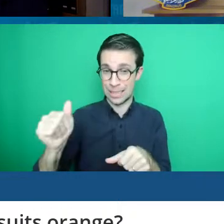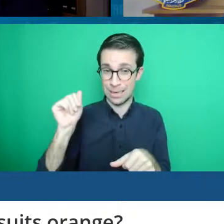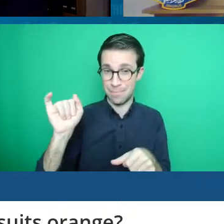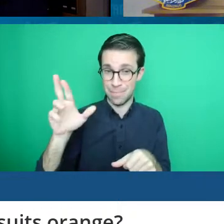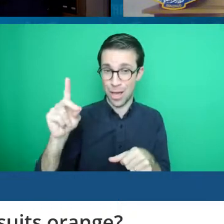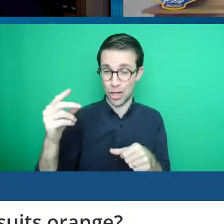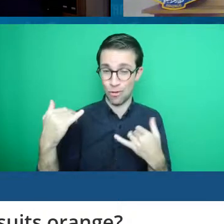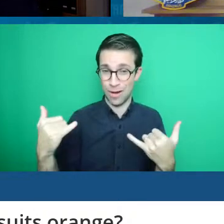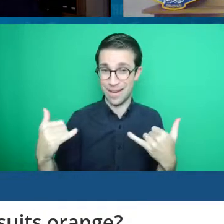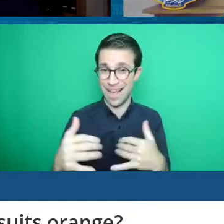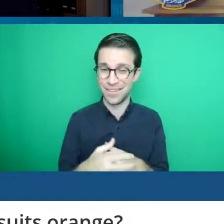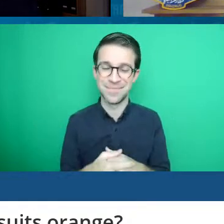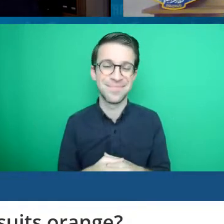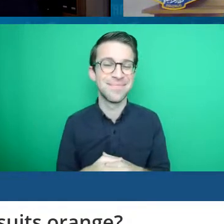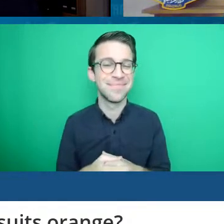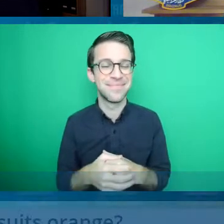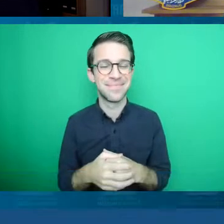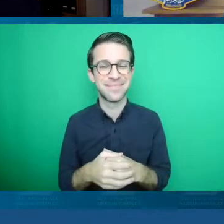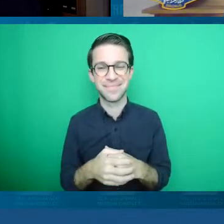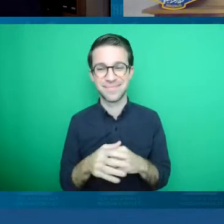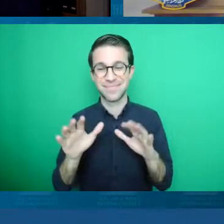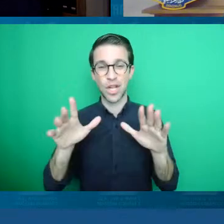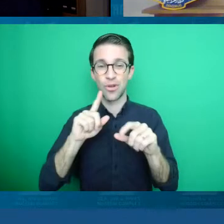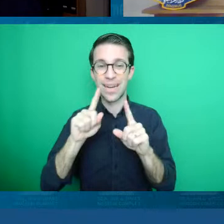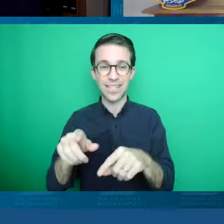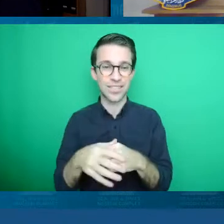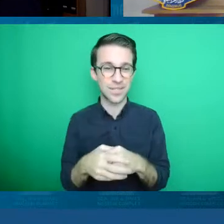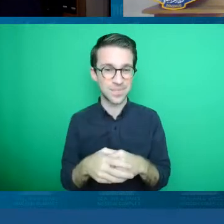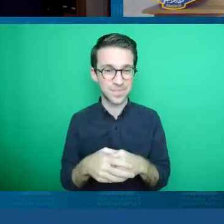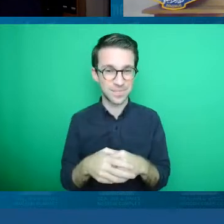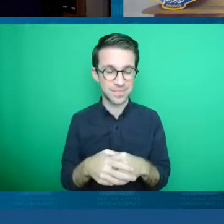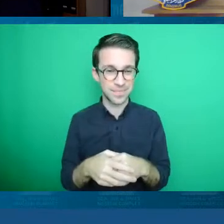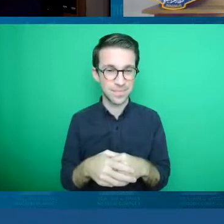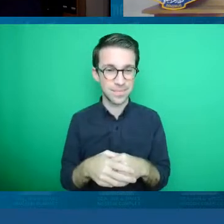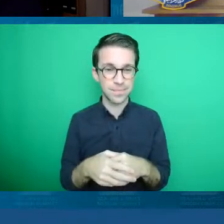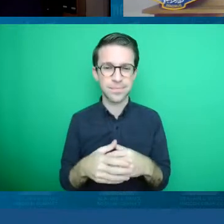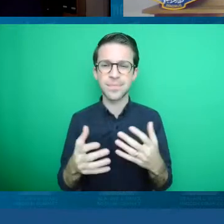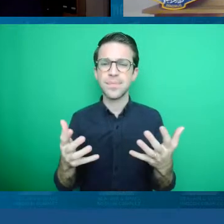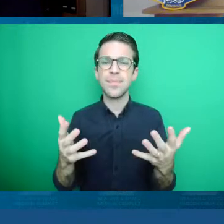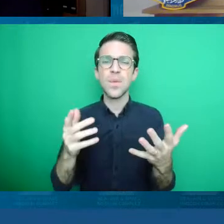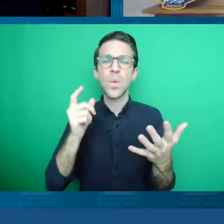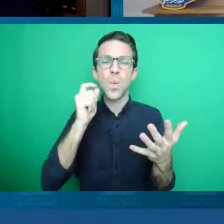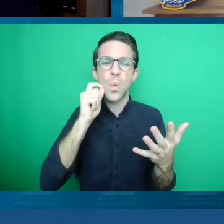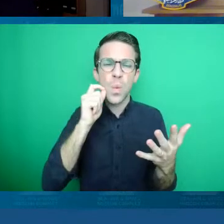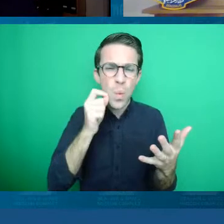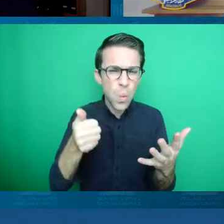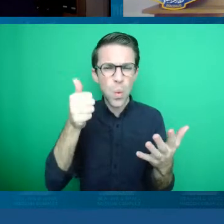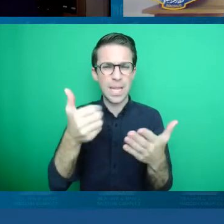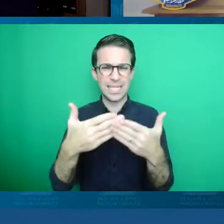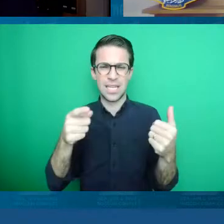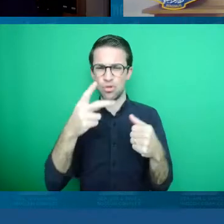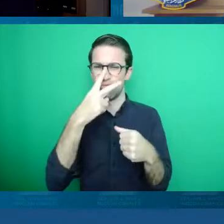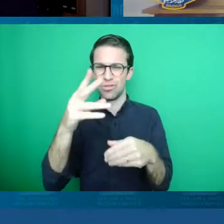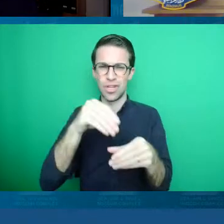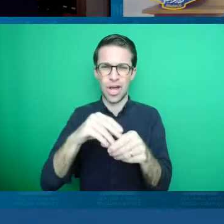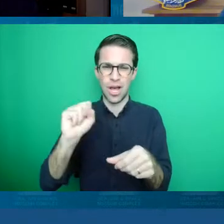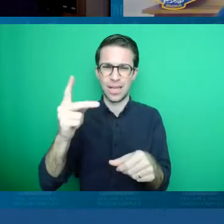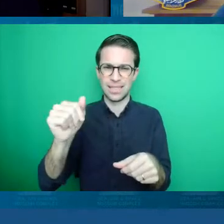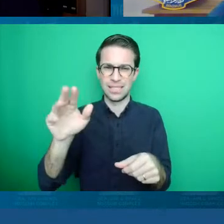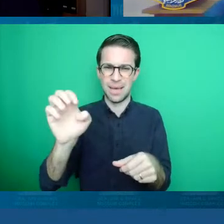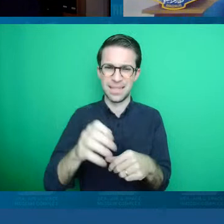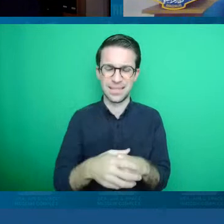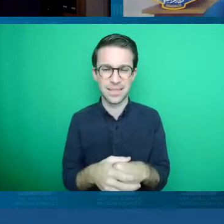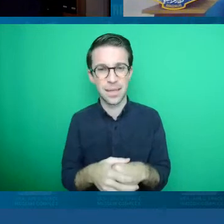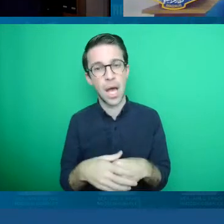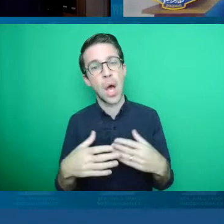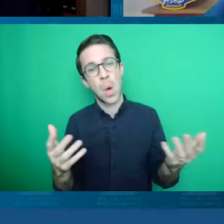to that. Great answer. And another question, what was the coolest thing that you saw in space? Oh, it's